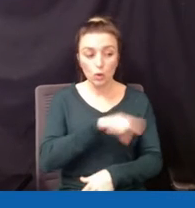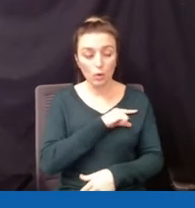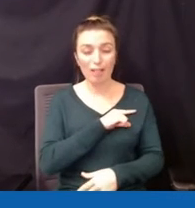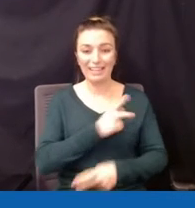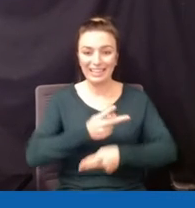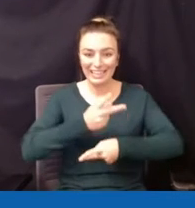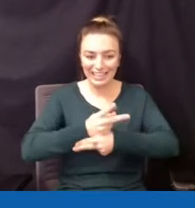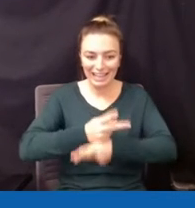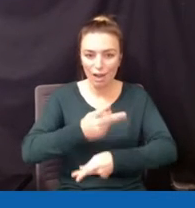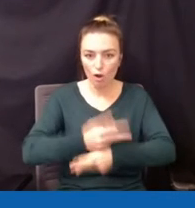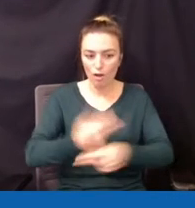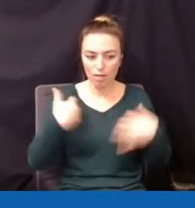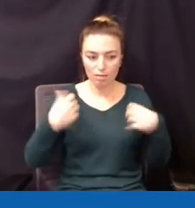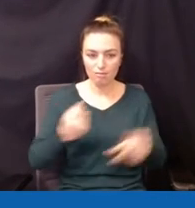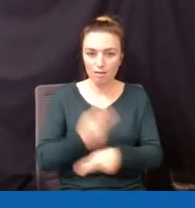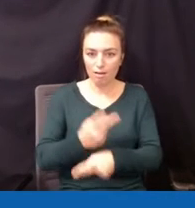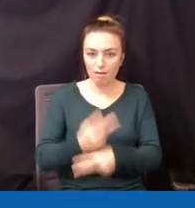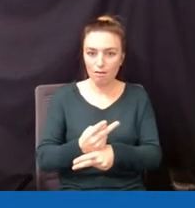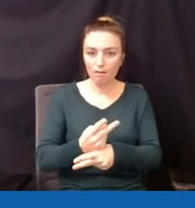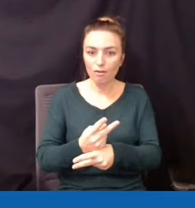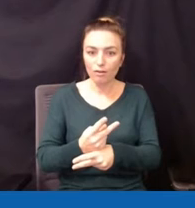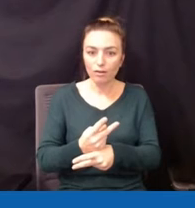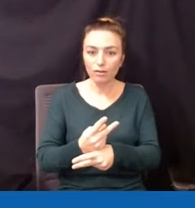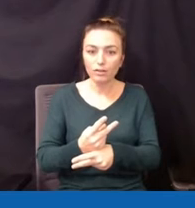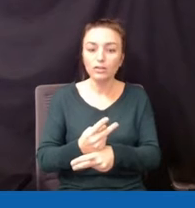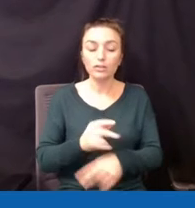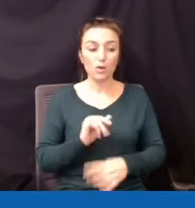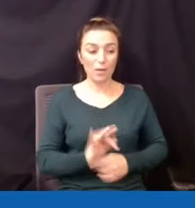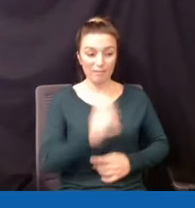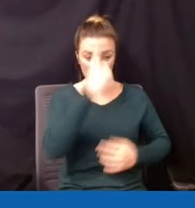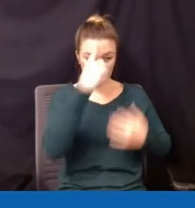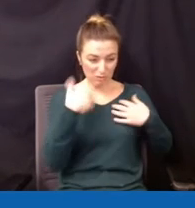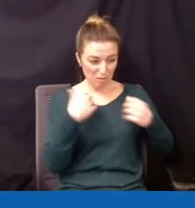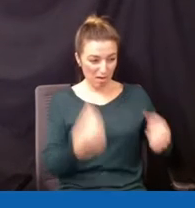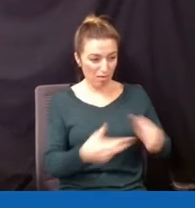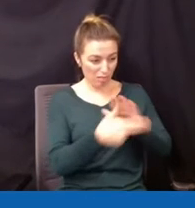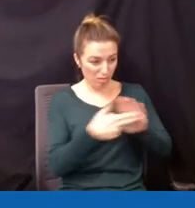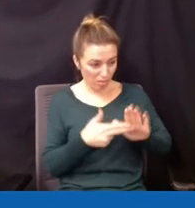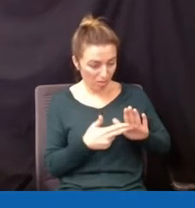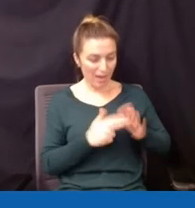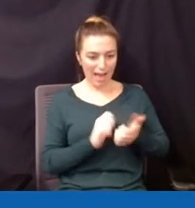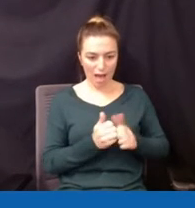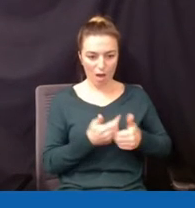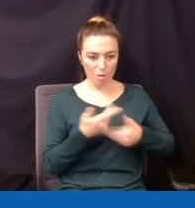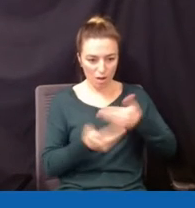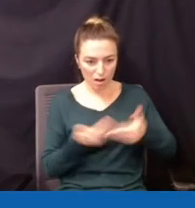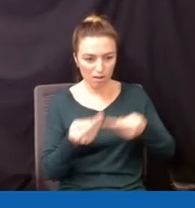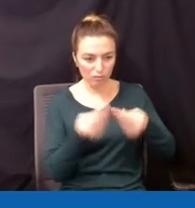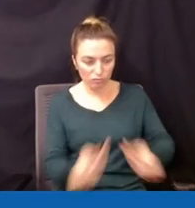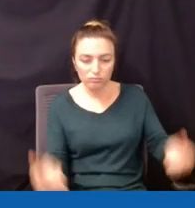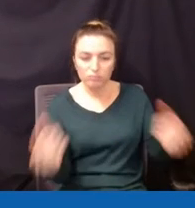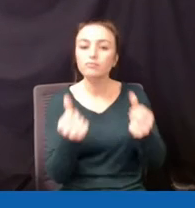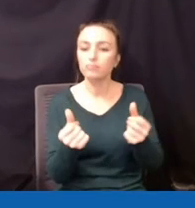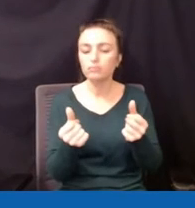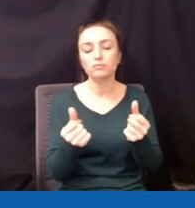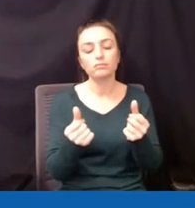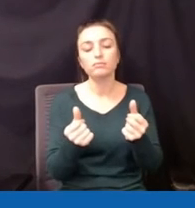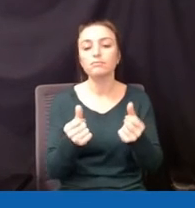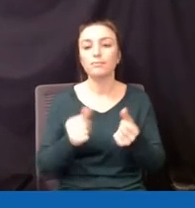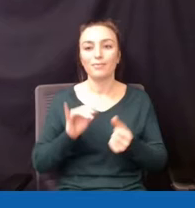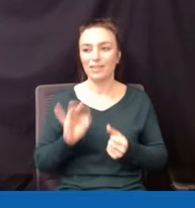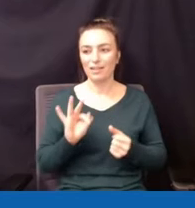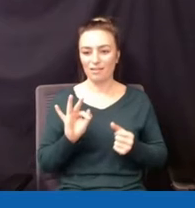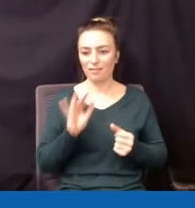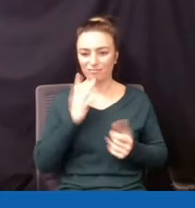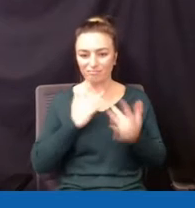to enable one to recover when one has a mental health problem. And again, these are the same groups that will have inequitable